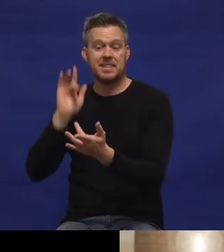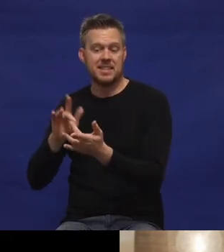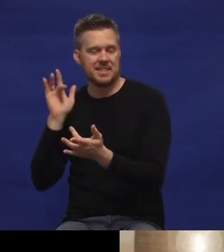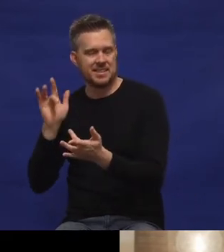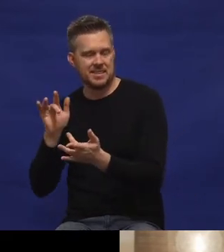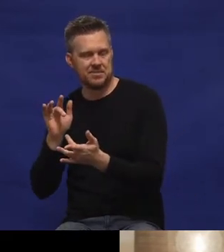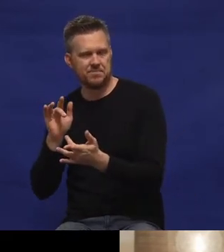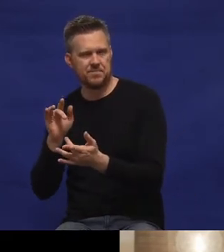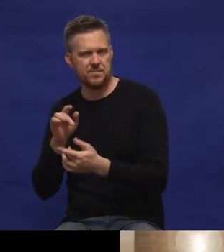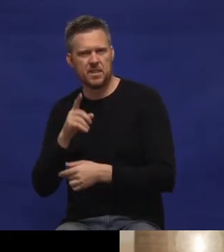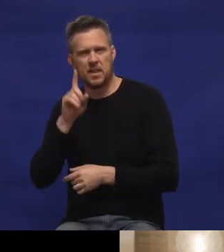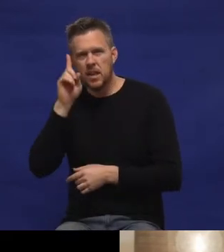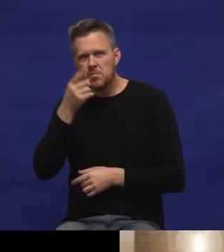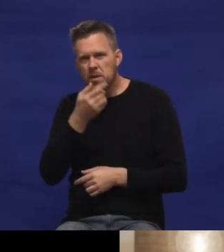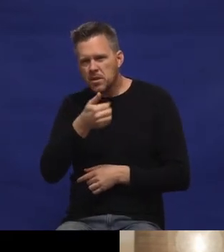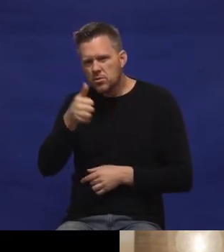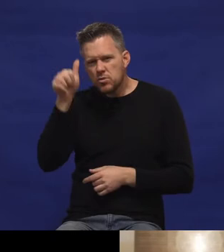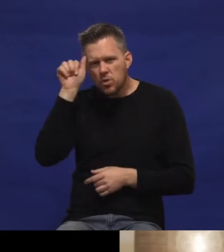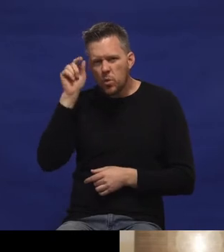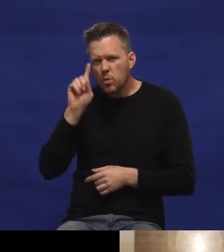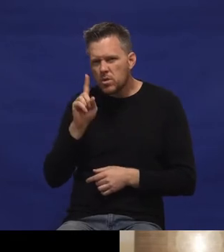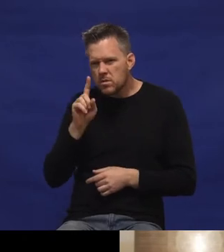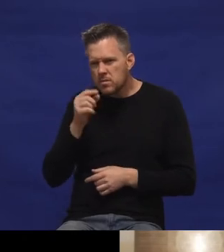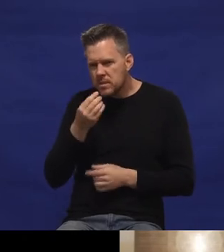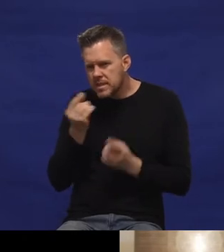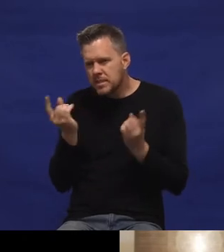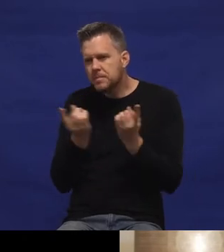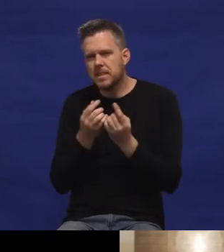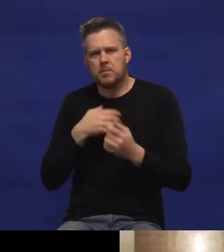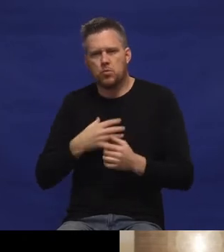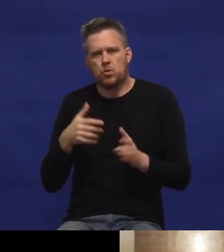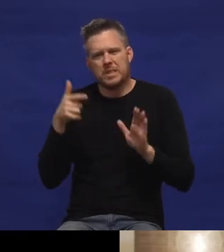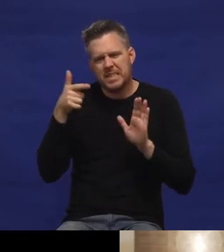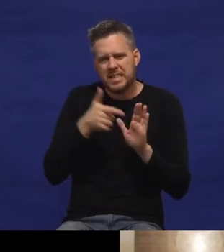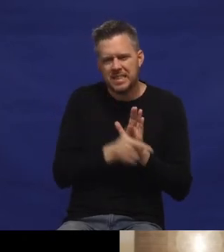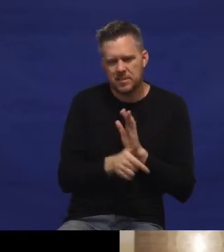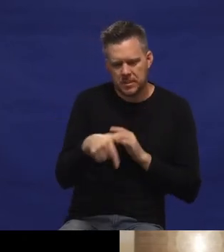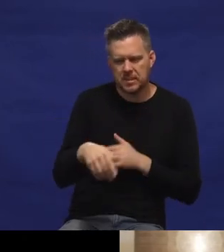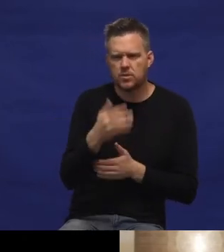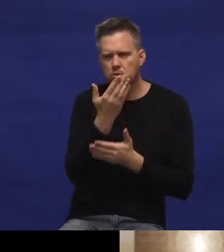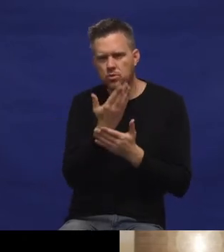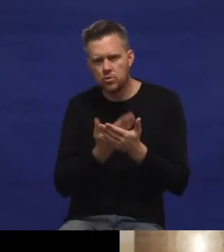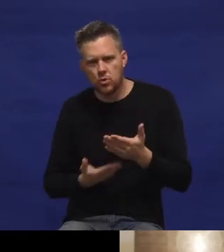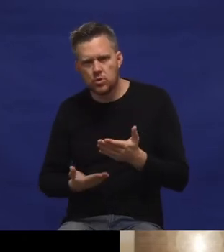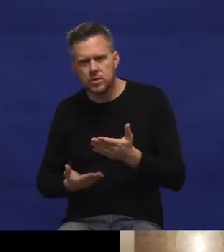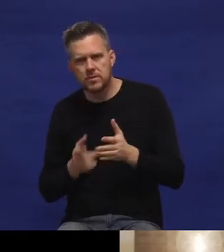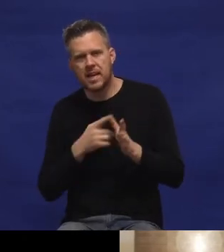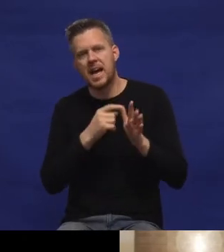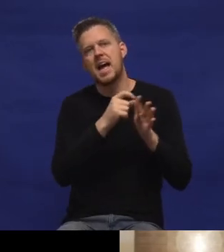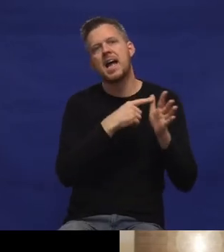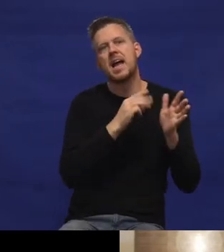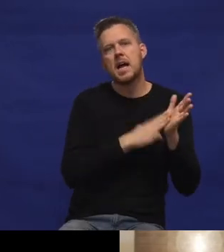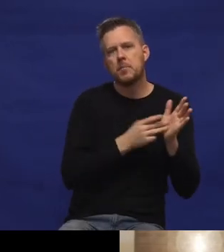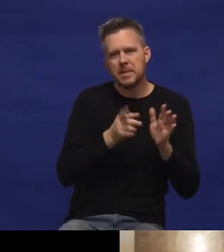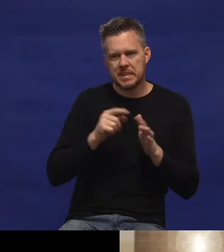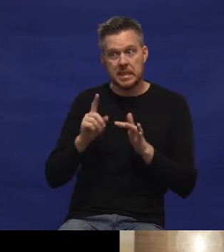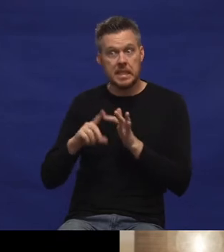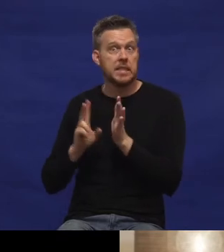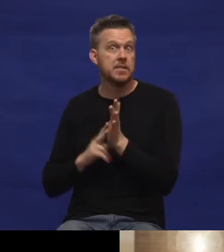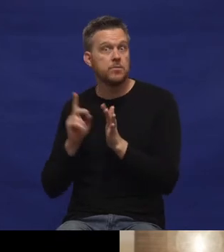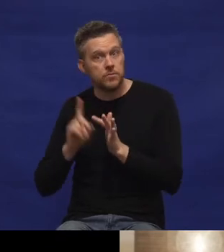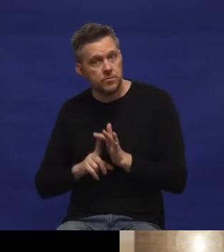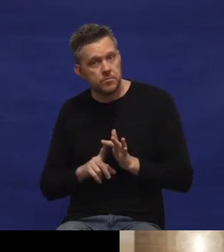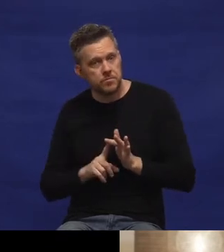spectrum. But you know what? There's something even deeper hidden here in this story of Adam and Eve. And I would like